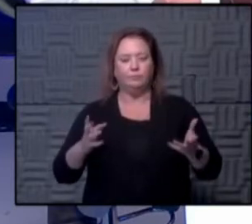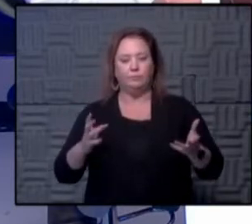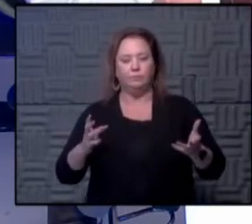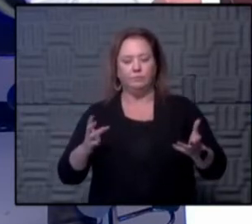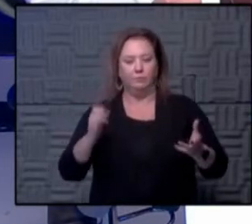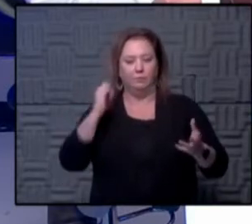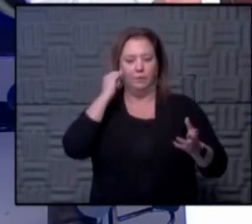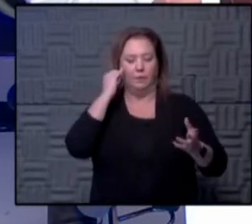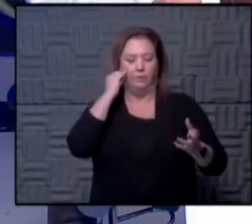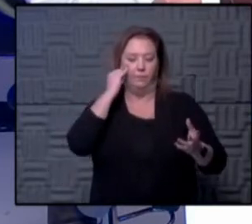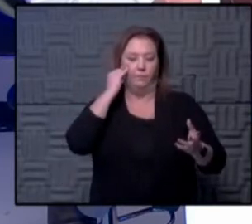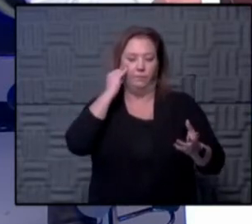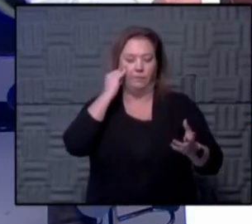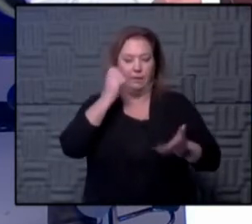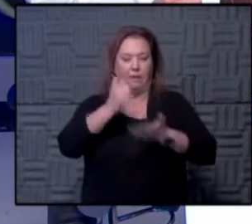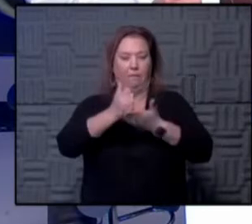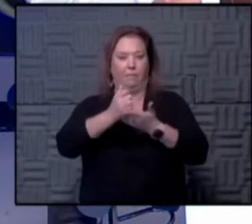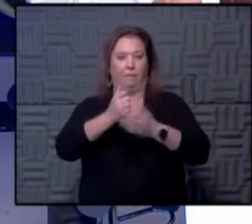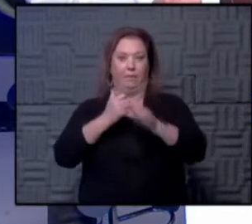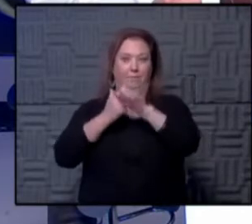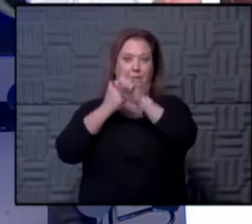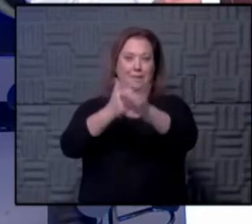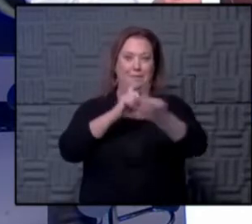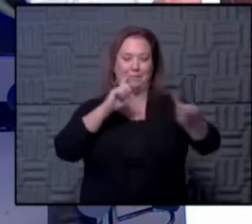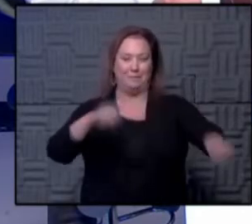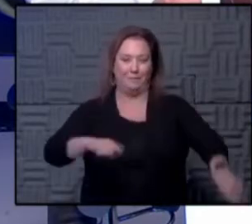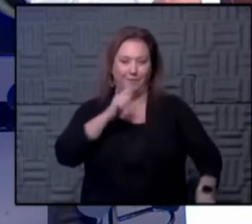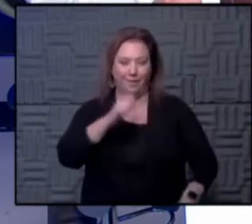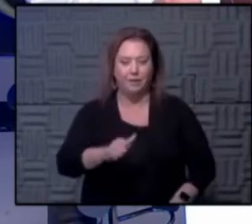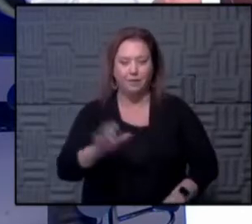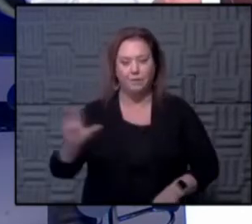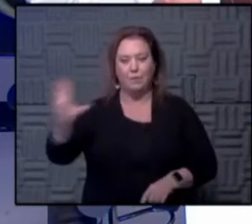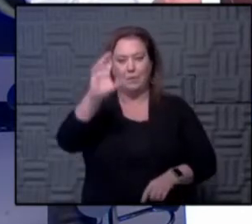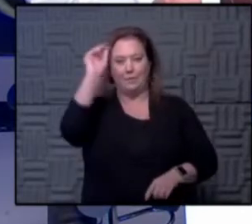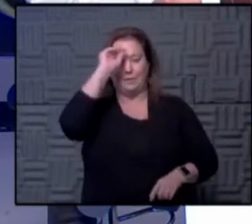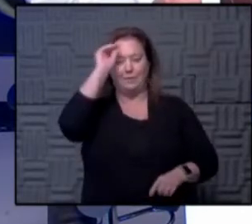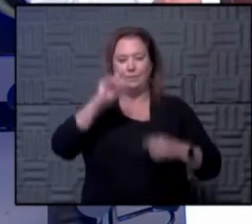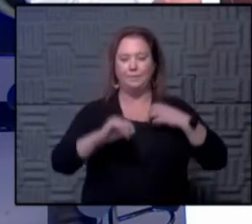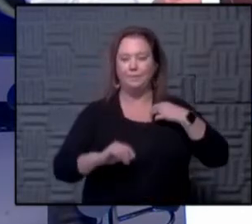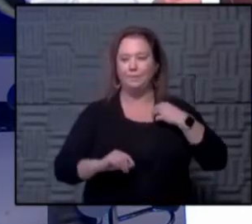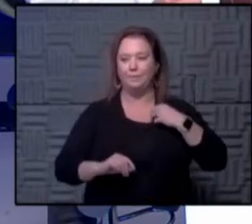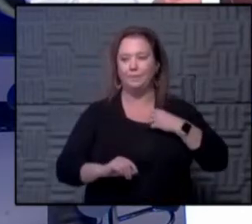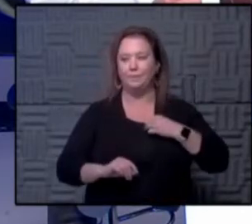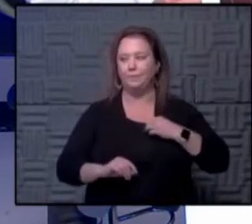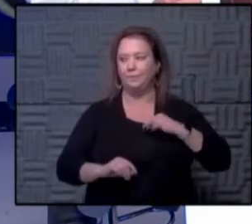whether it would be helpful if they followed that order, in your opinion?